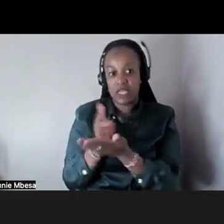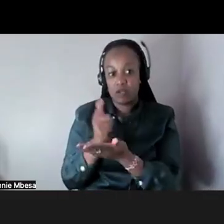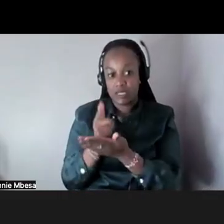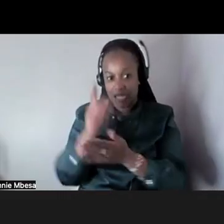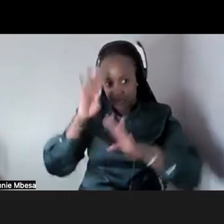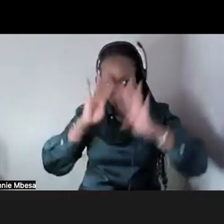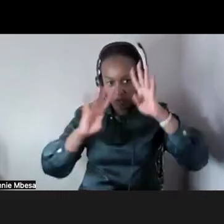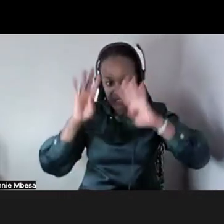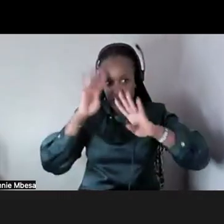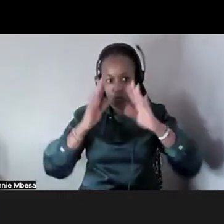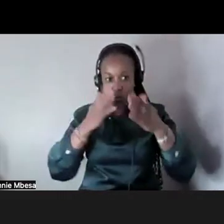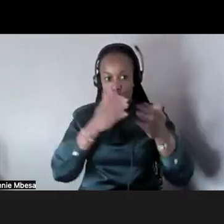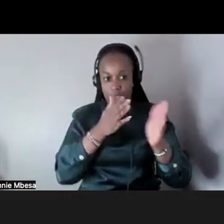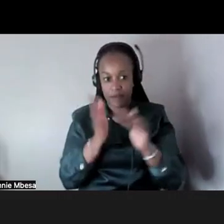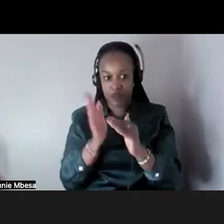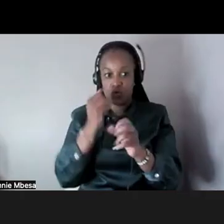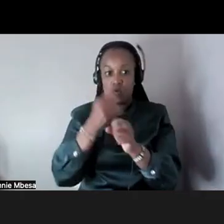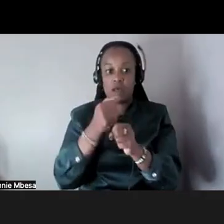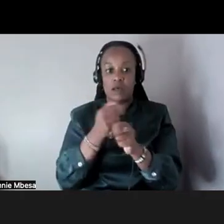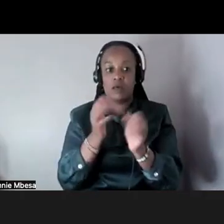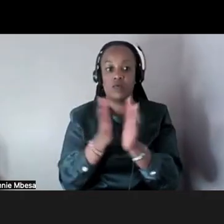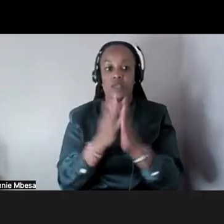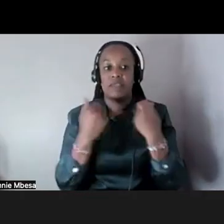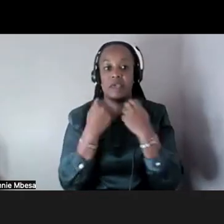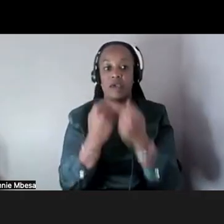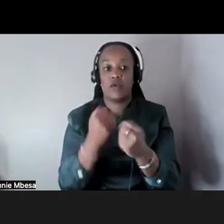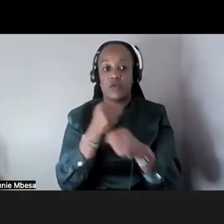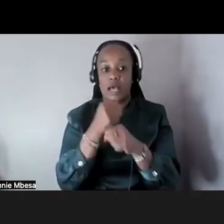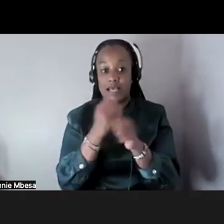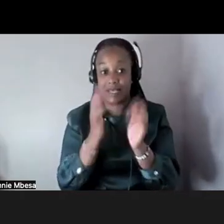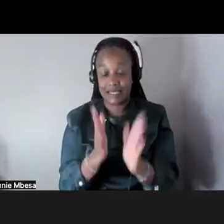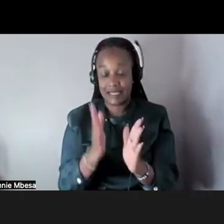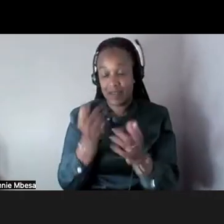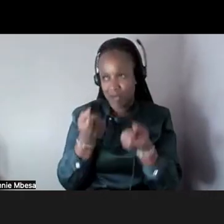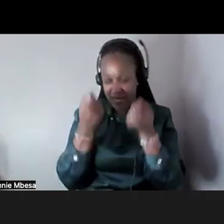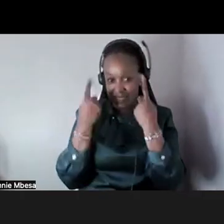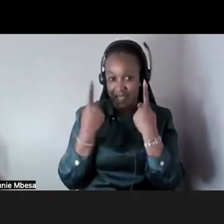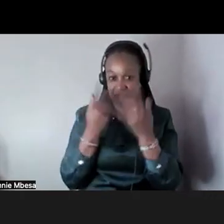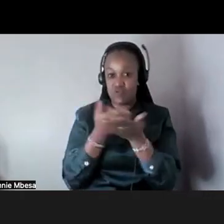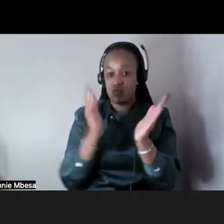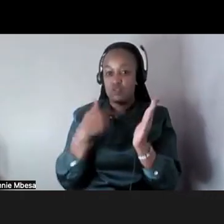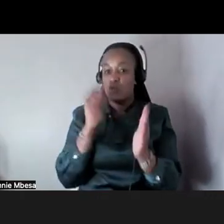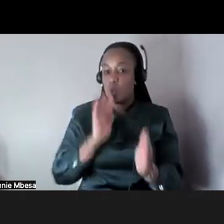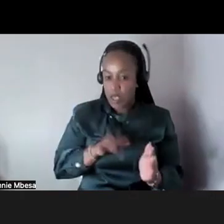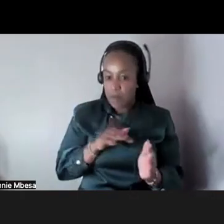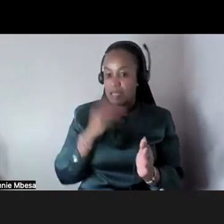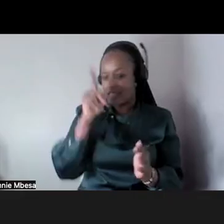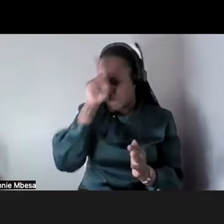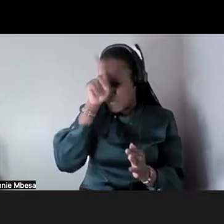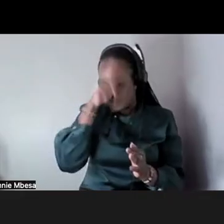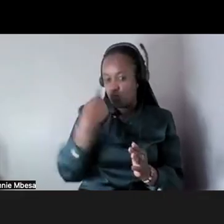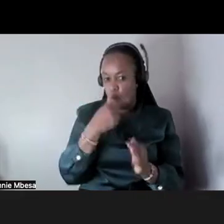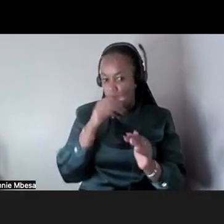of working with health workers, and we recognize that midwives and nurses provide the majority of care and most of